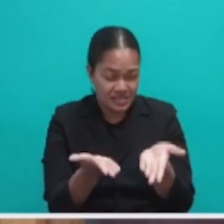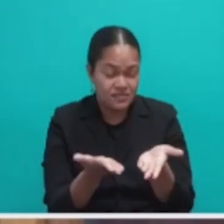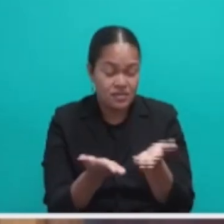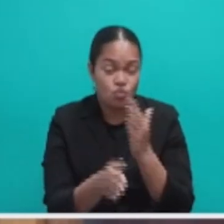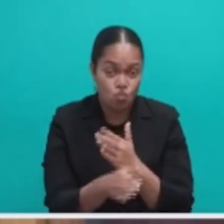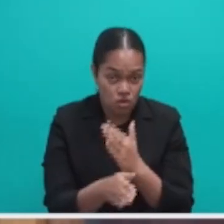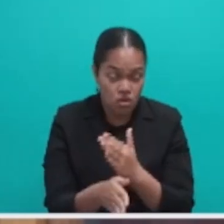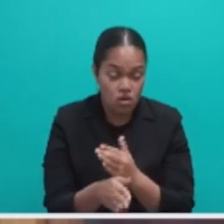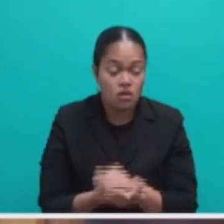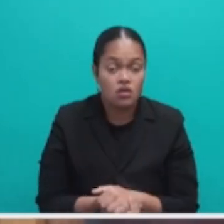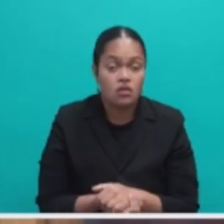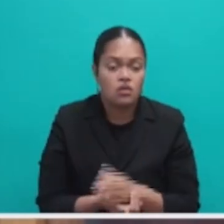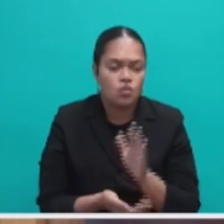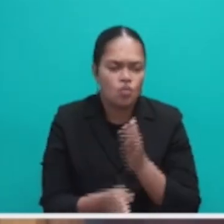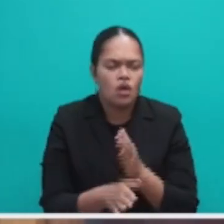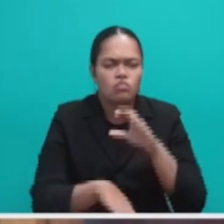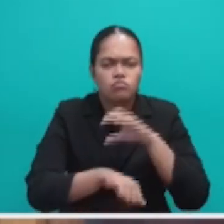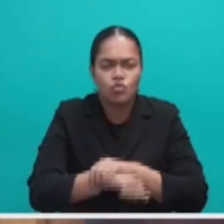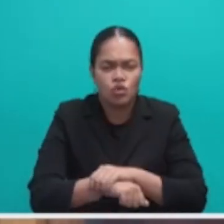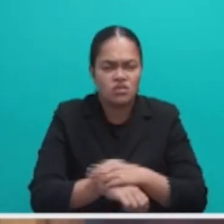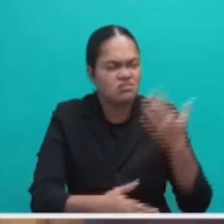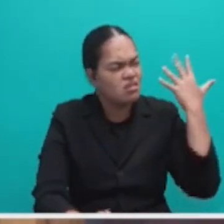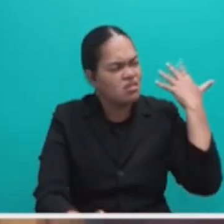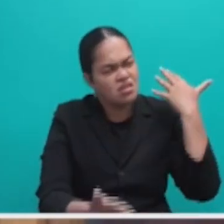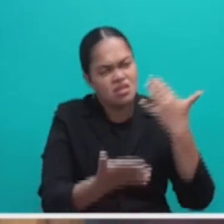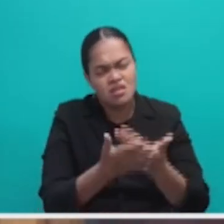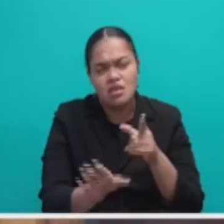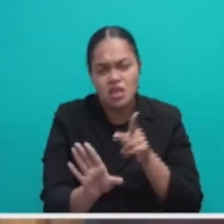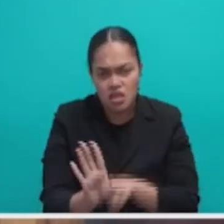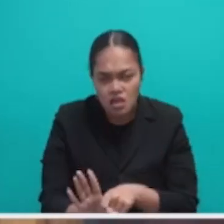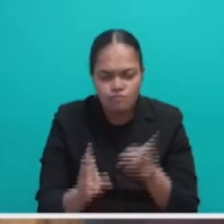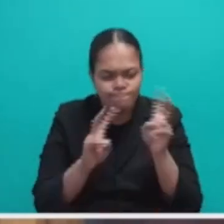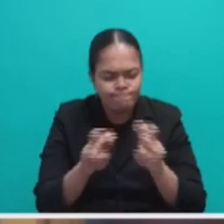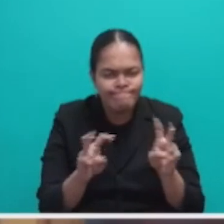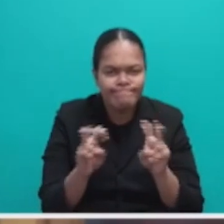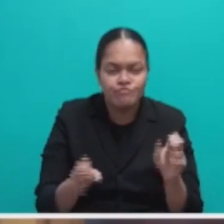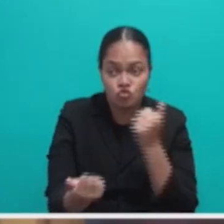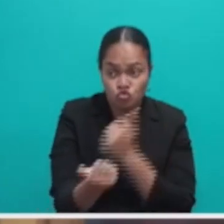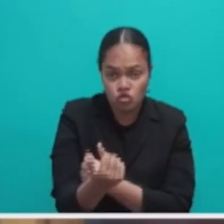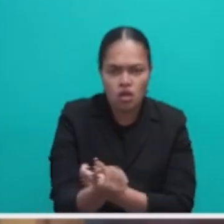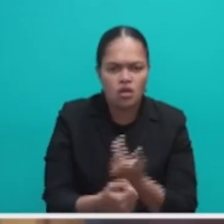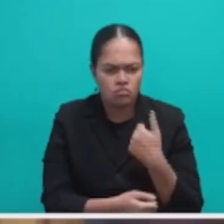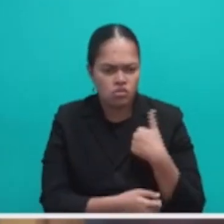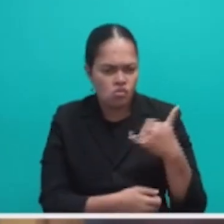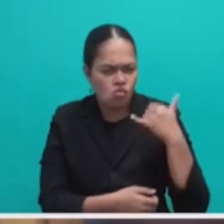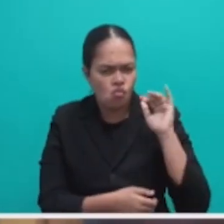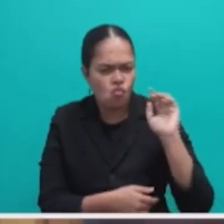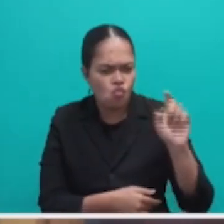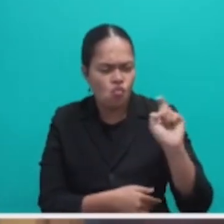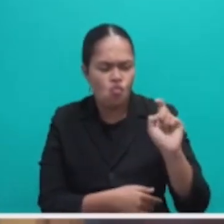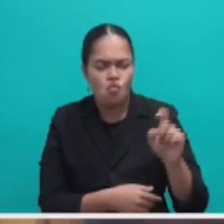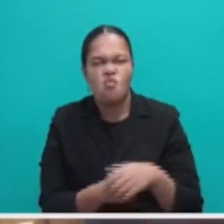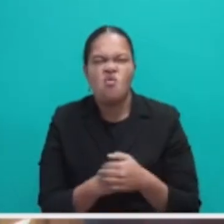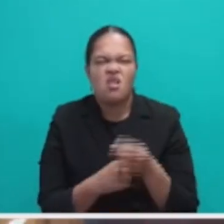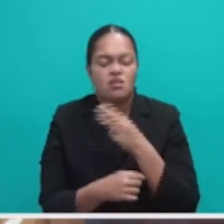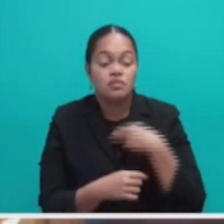work carried out by the Fiji police force over the years to fight drugs. I called on the minister publicly, and I